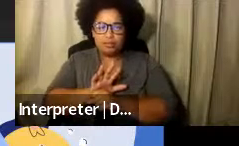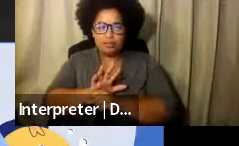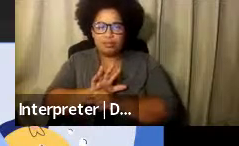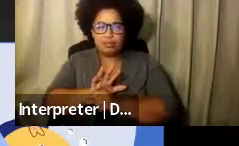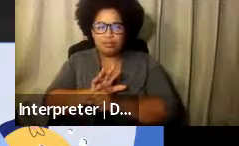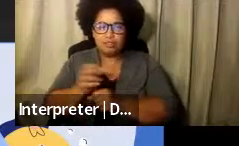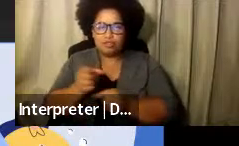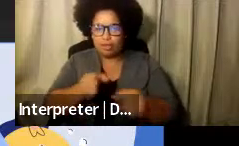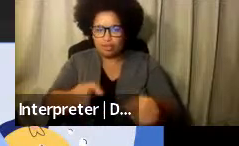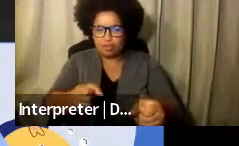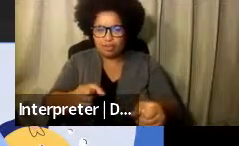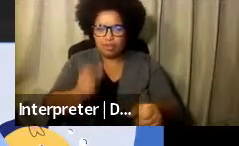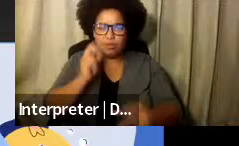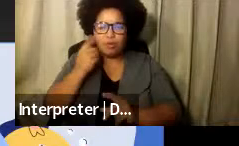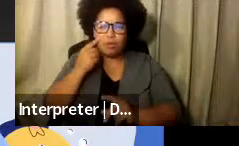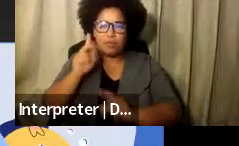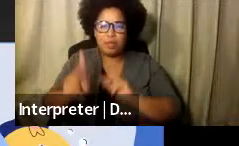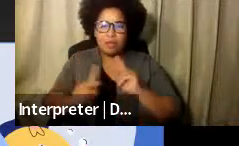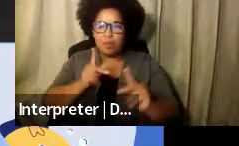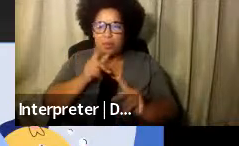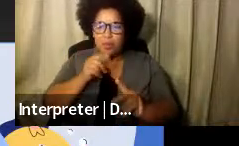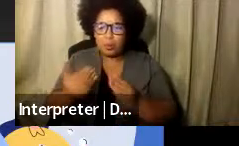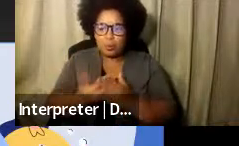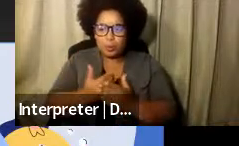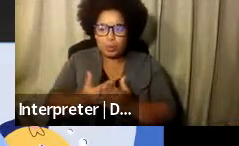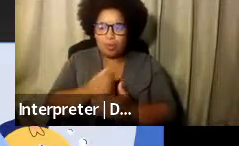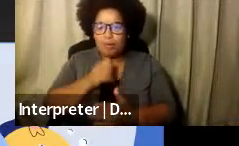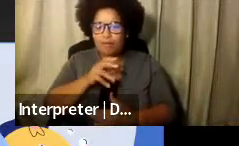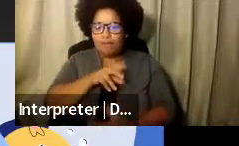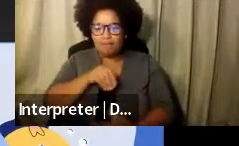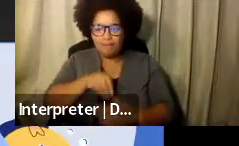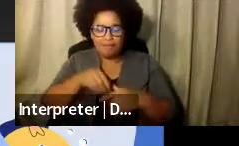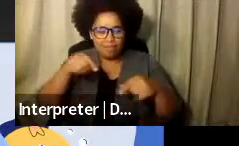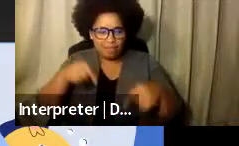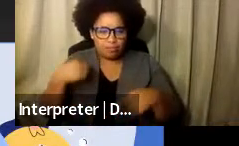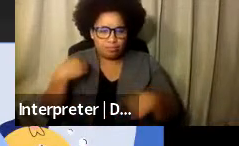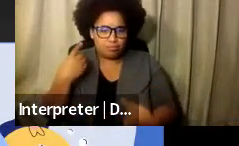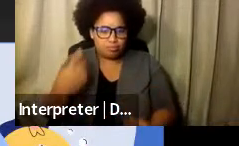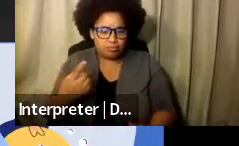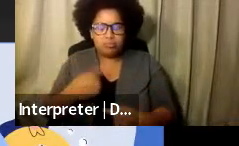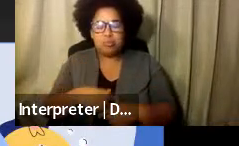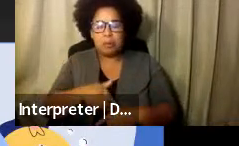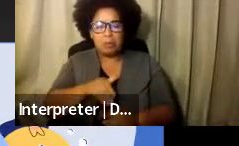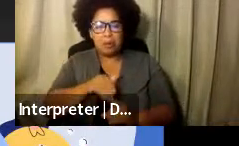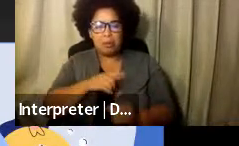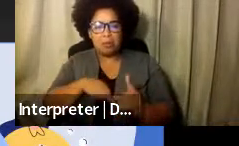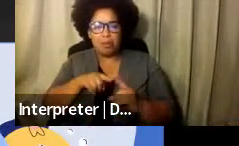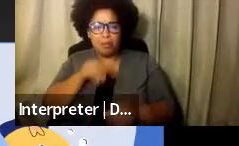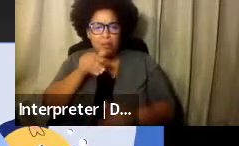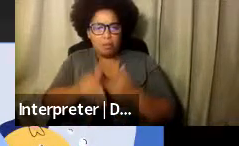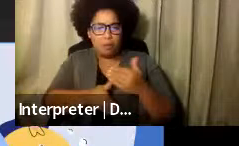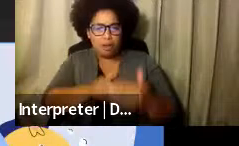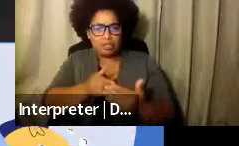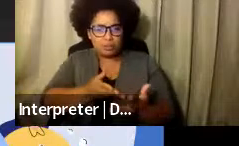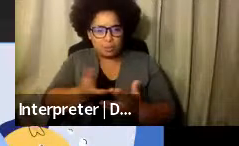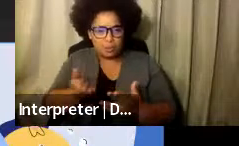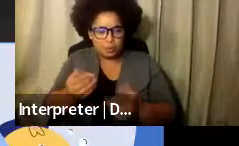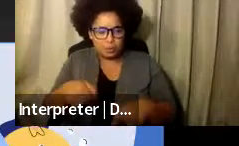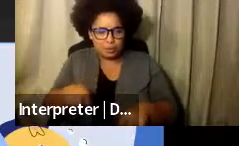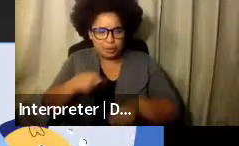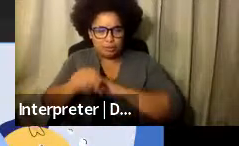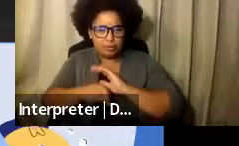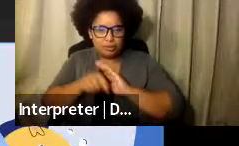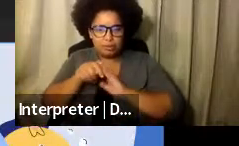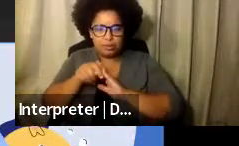And for those folks who are new or who have not participated in this so far, just to remind you of the process that we've been through,